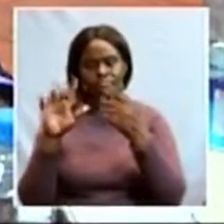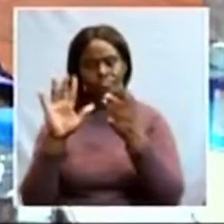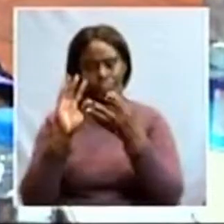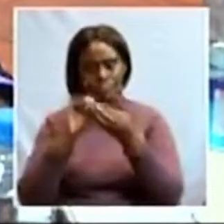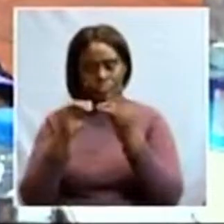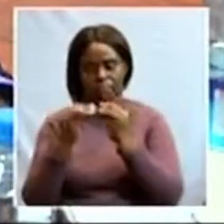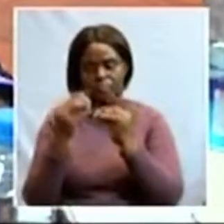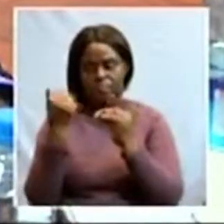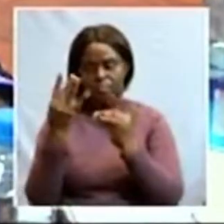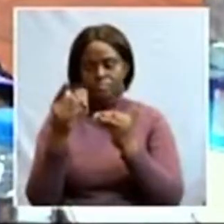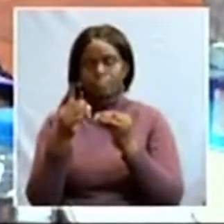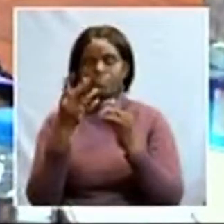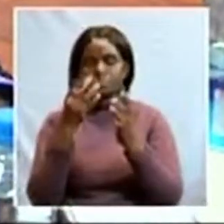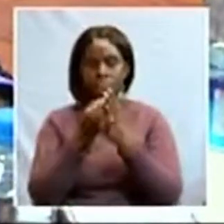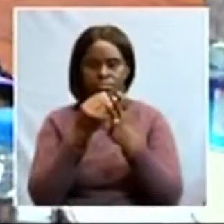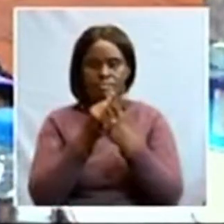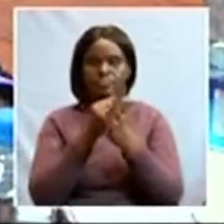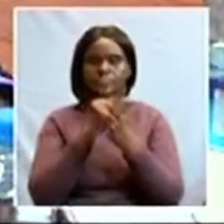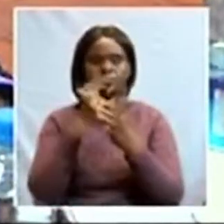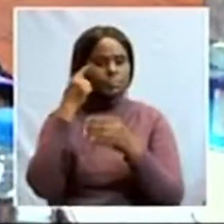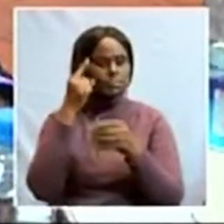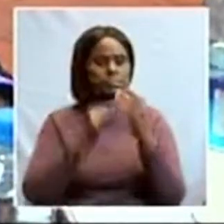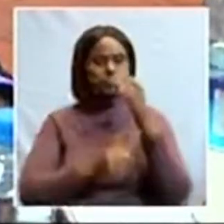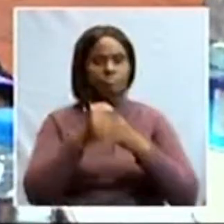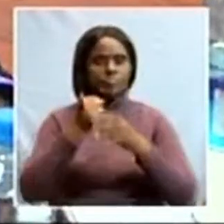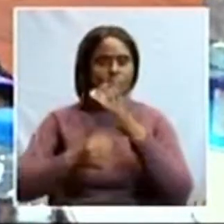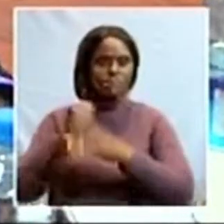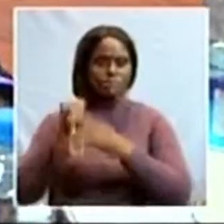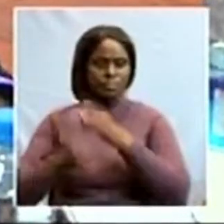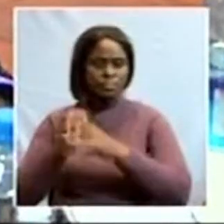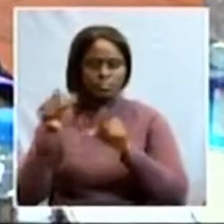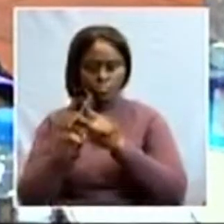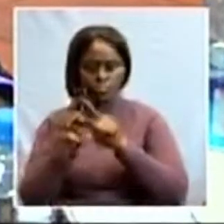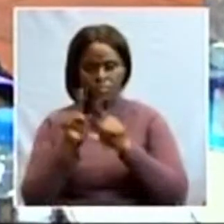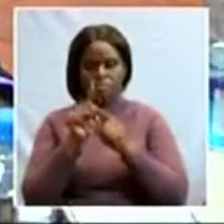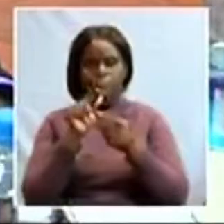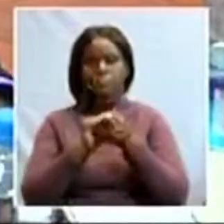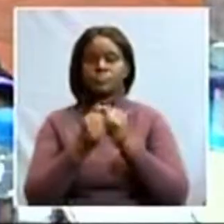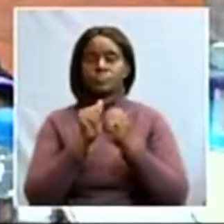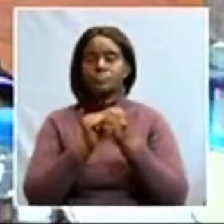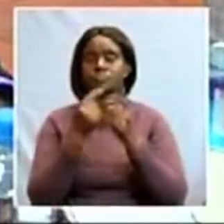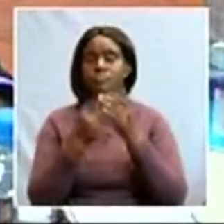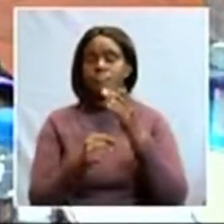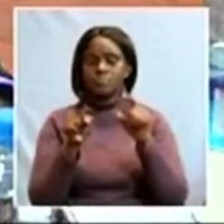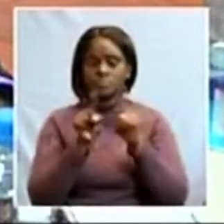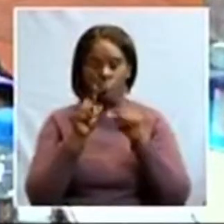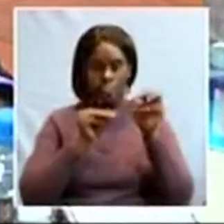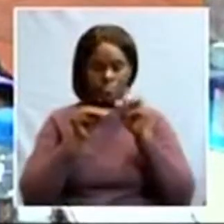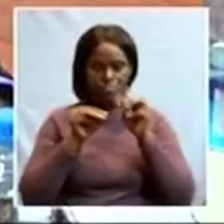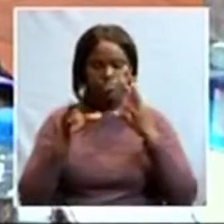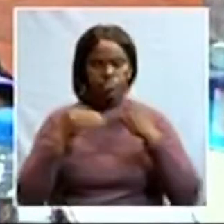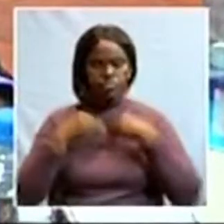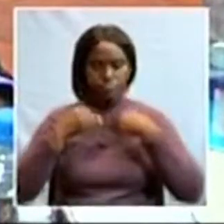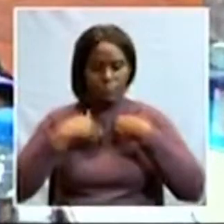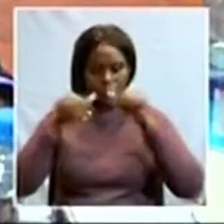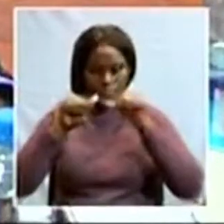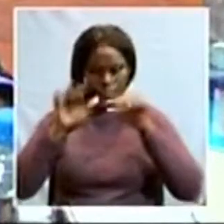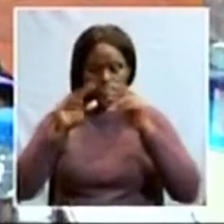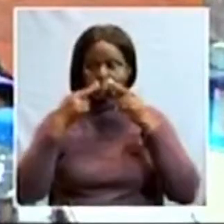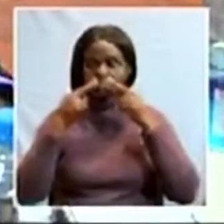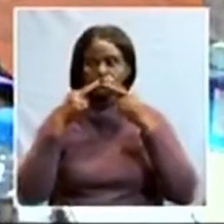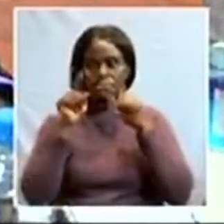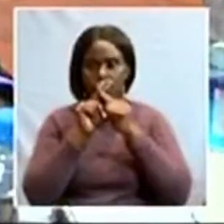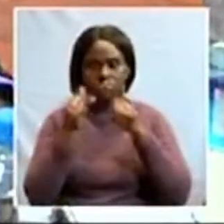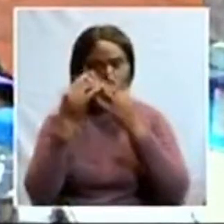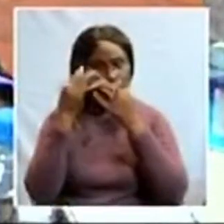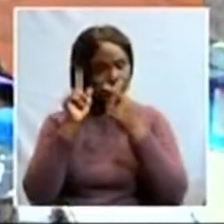14, unaccounted for stores. Cause of query. Management acknowledges the auditor's findings and